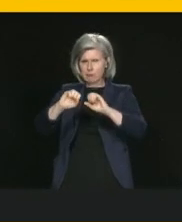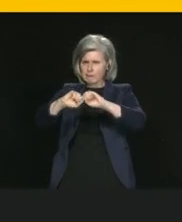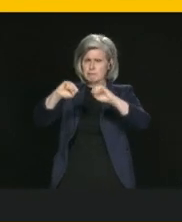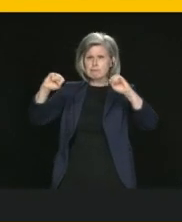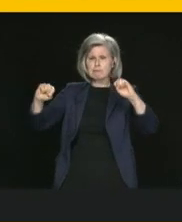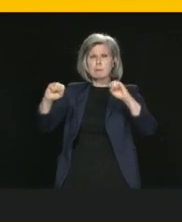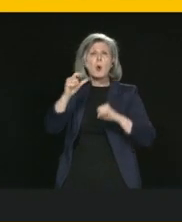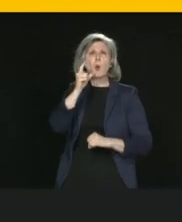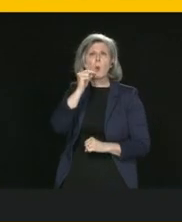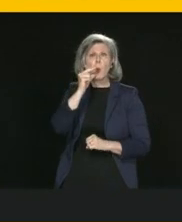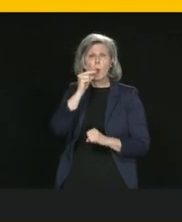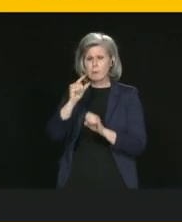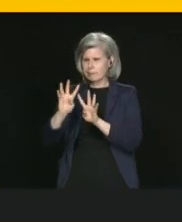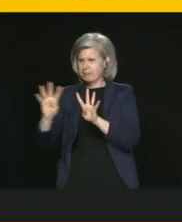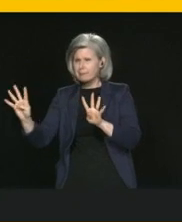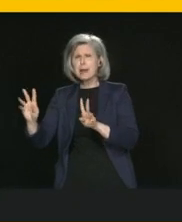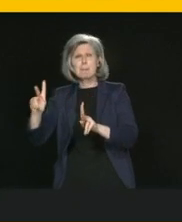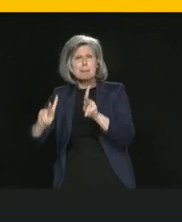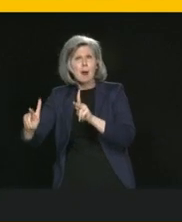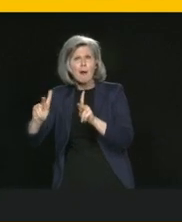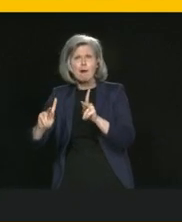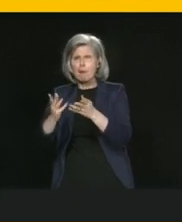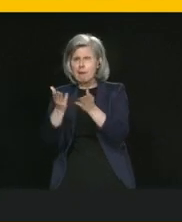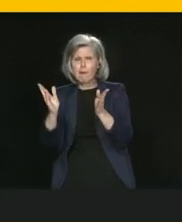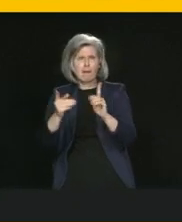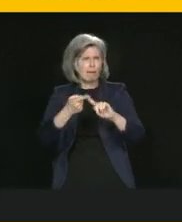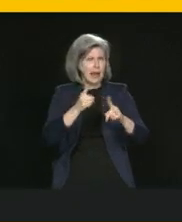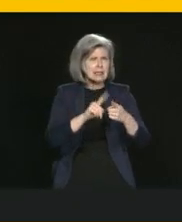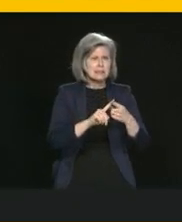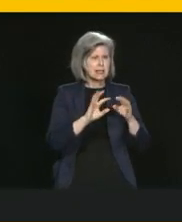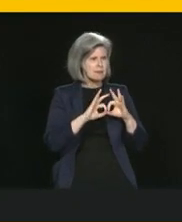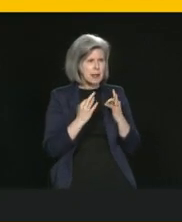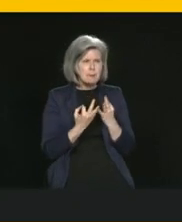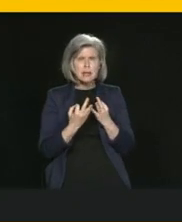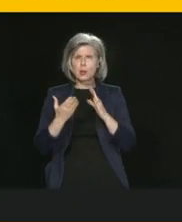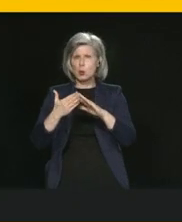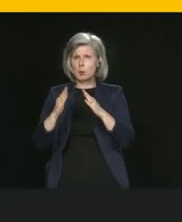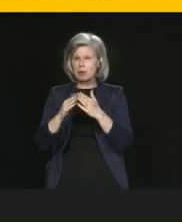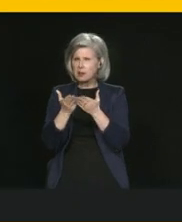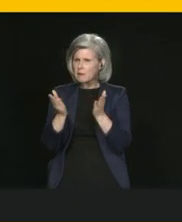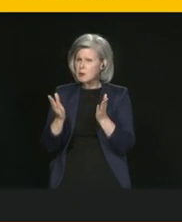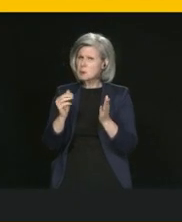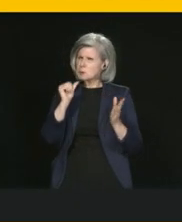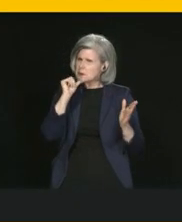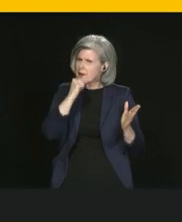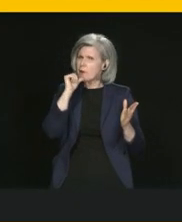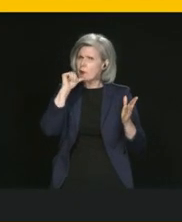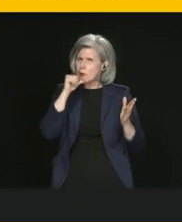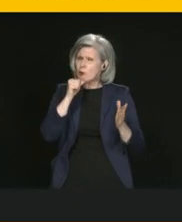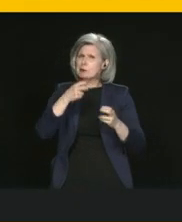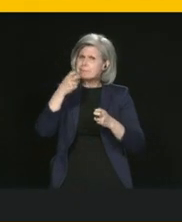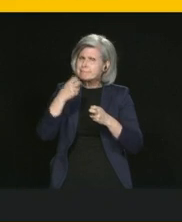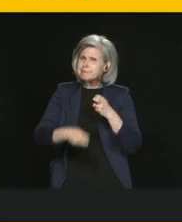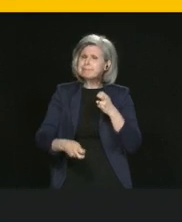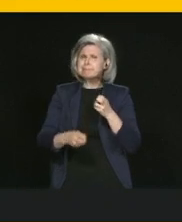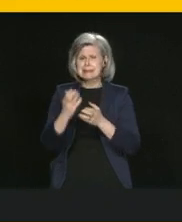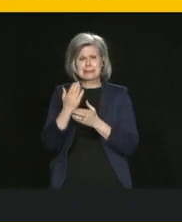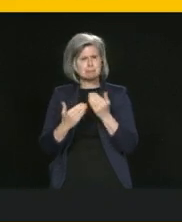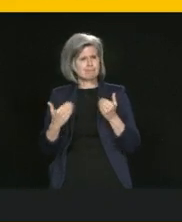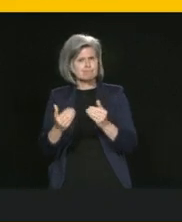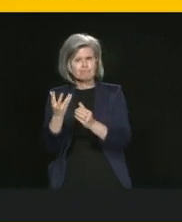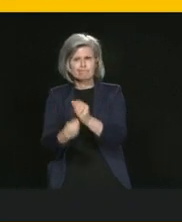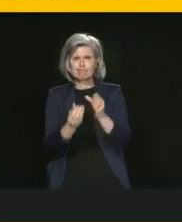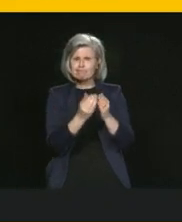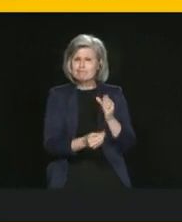its uncertain outcomes. Some people have endured painful separation from their loved ones during severe illness and